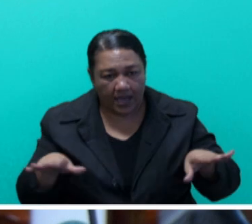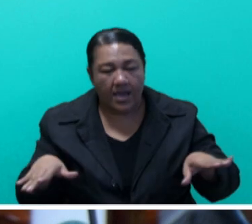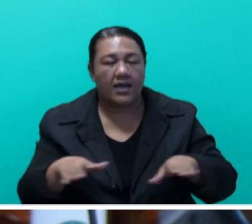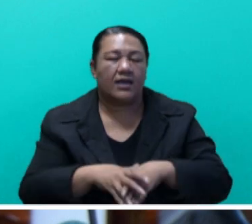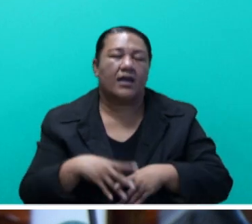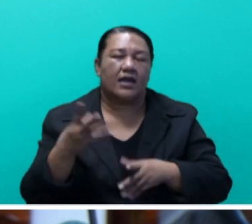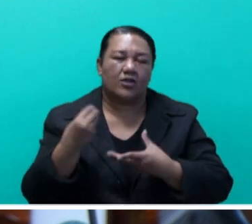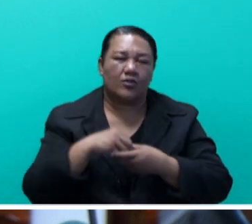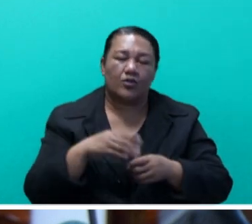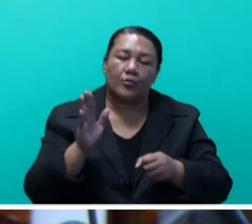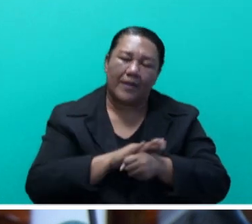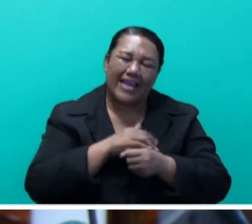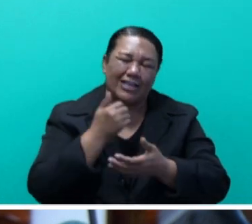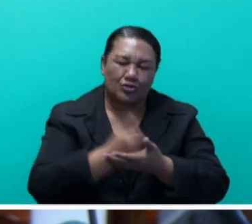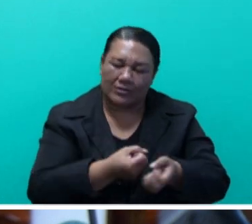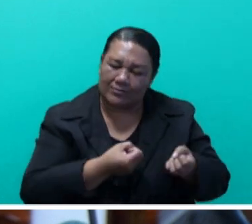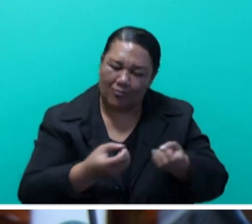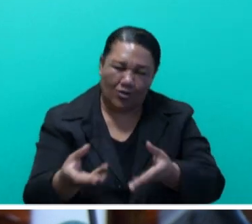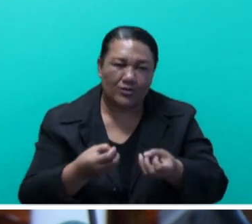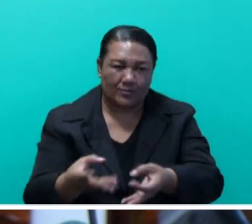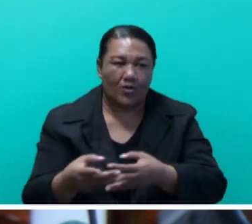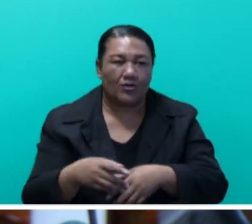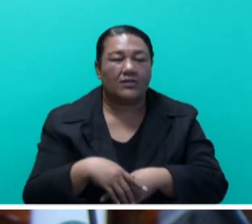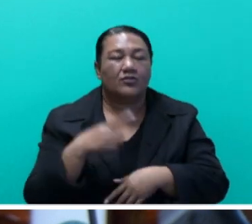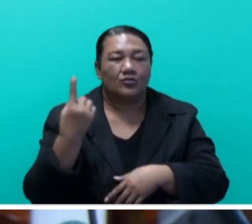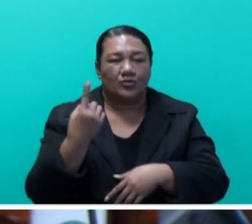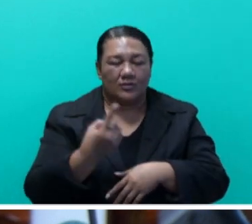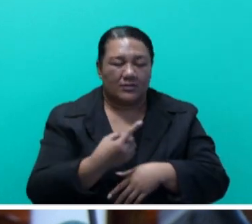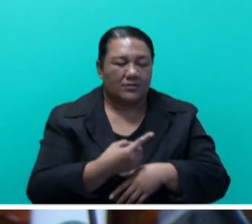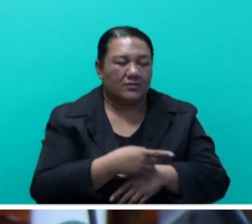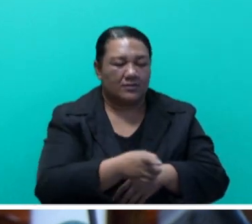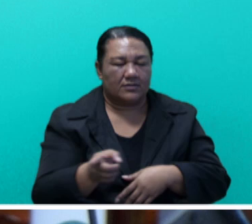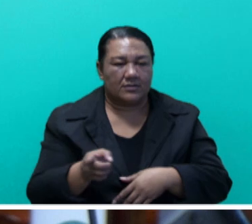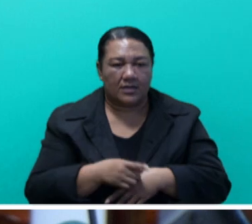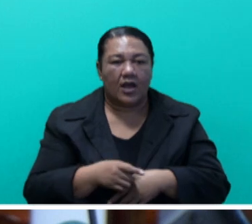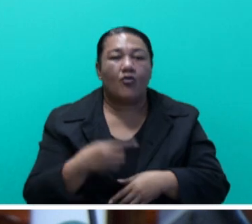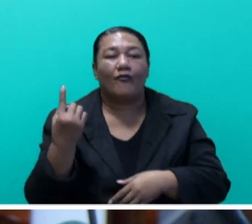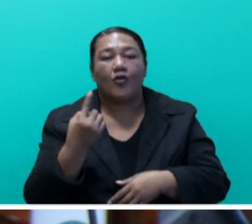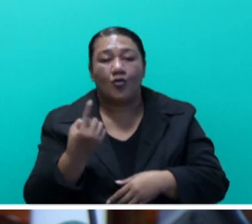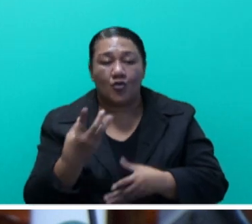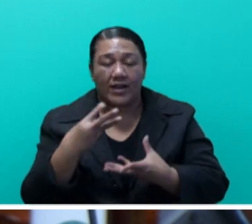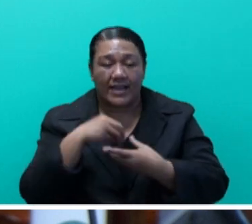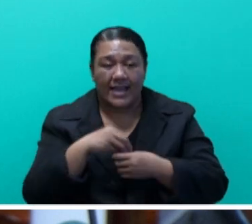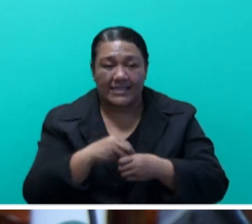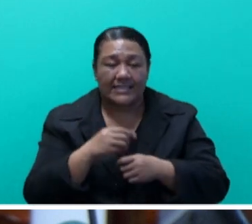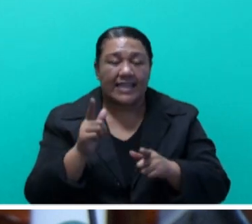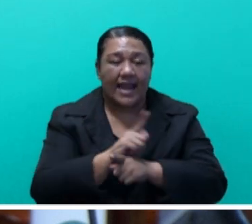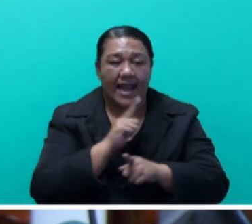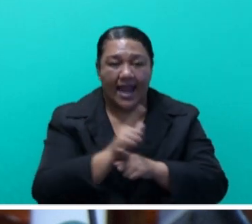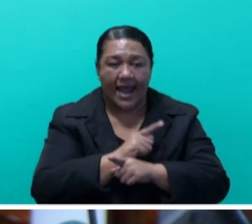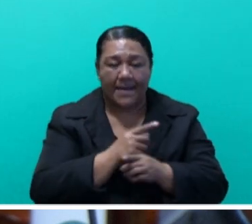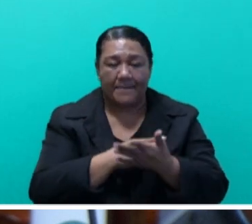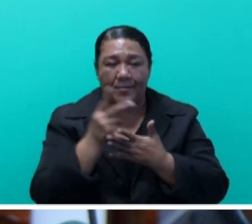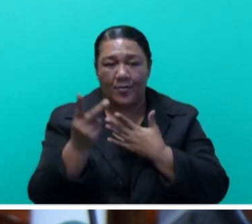to children of spouses of disengaged labour mobility workers. The Fiji Council of Social Services